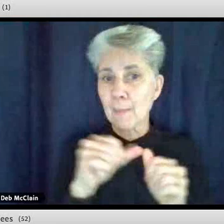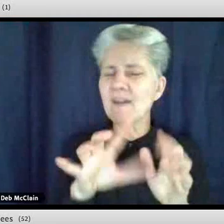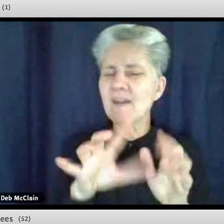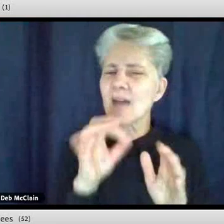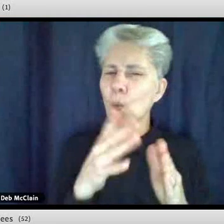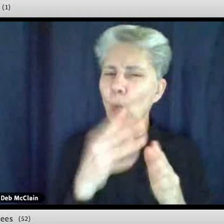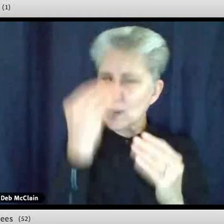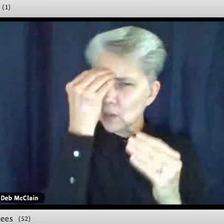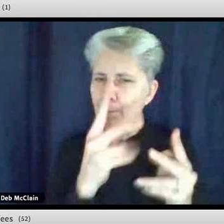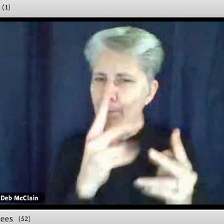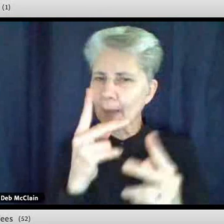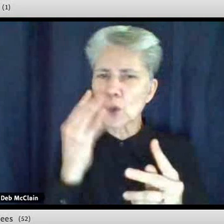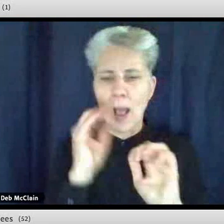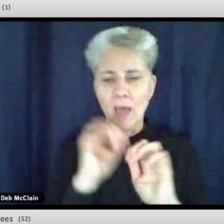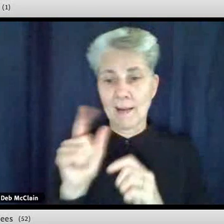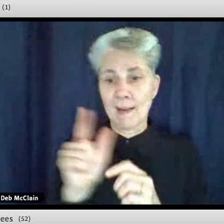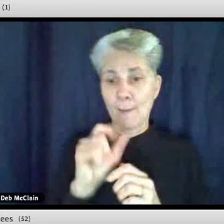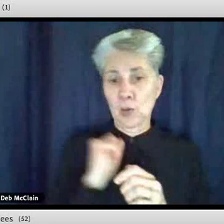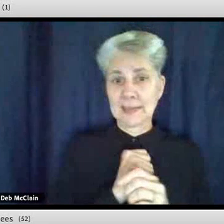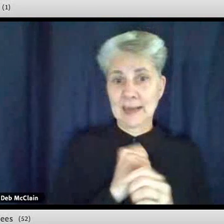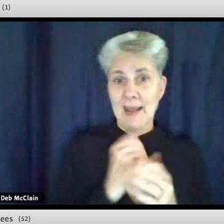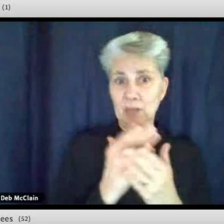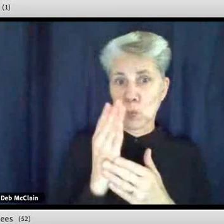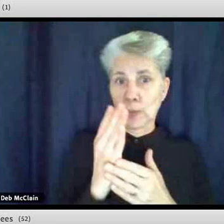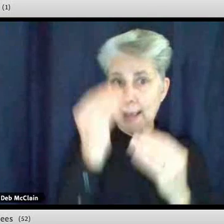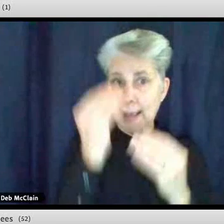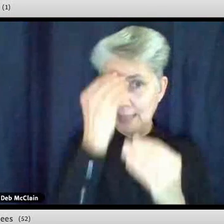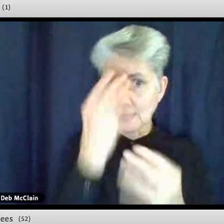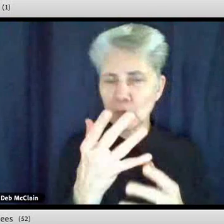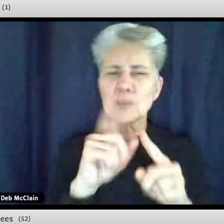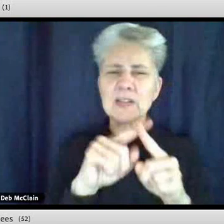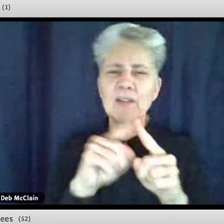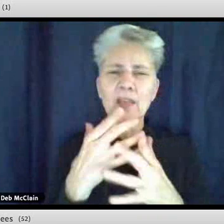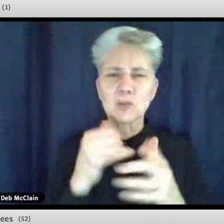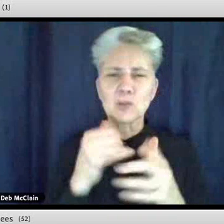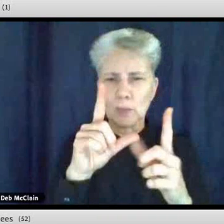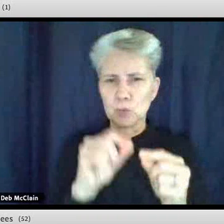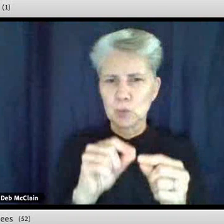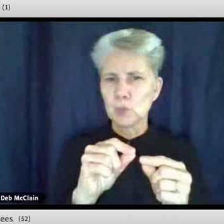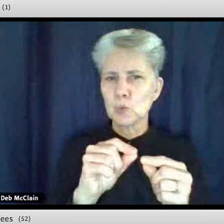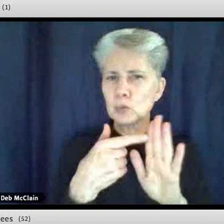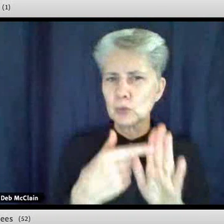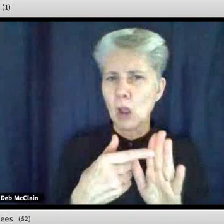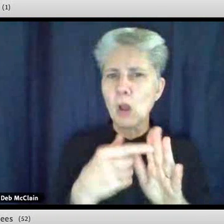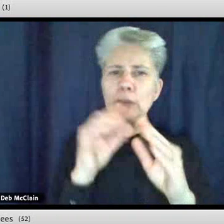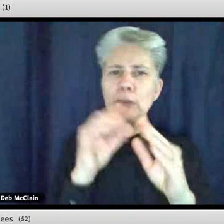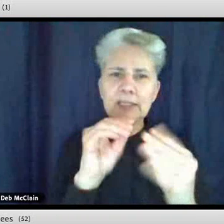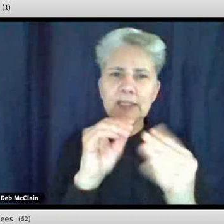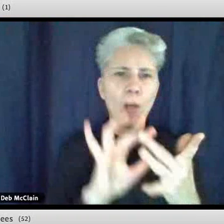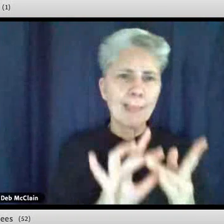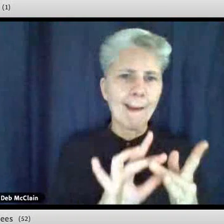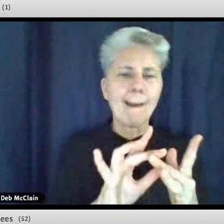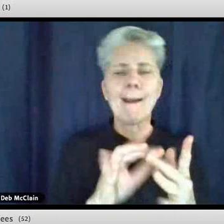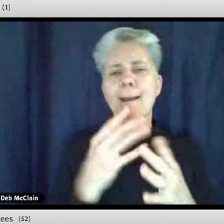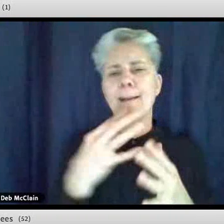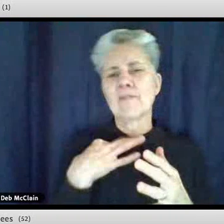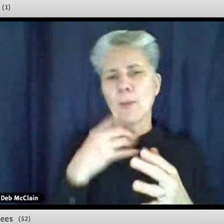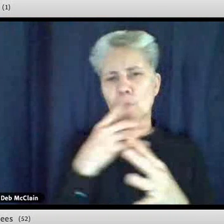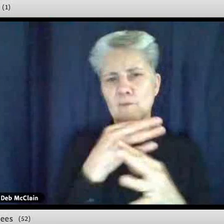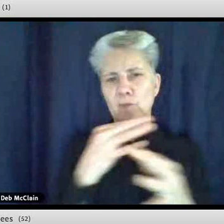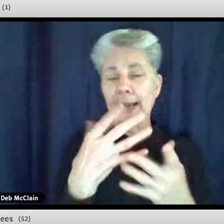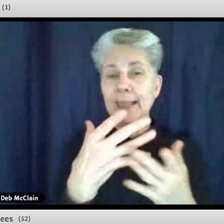hotspot. So find a way to let patrons know how the library staff is okay. So different things that you can do